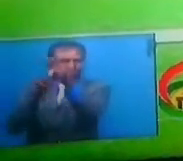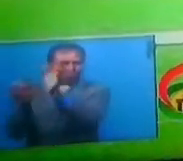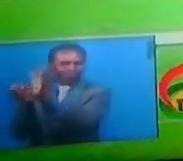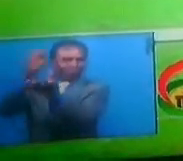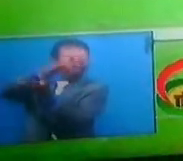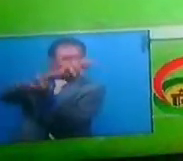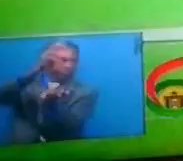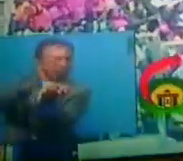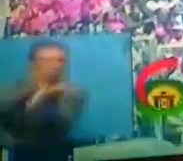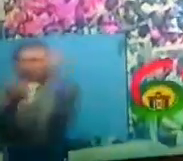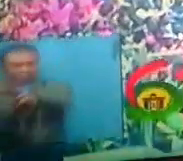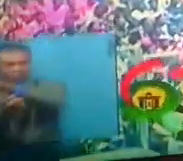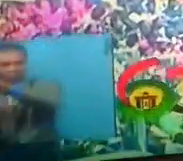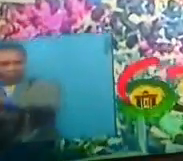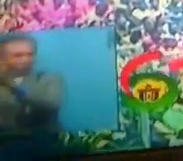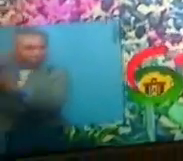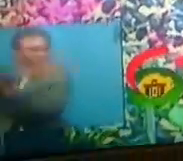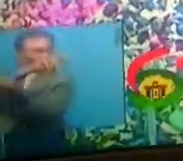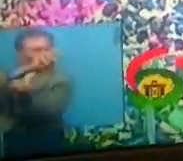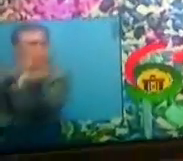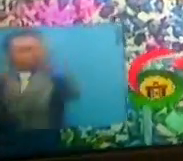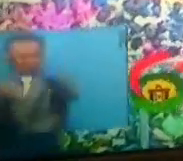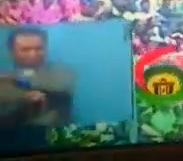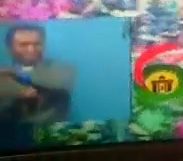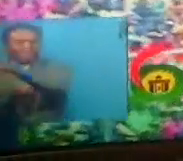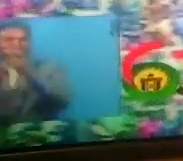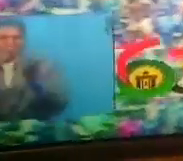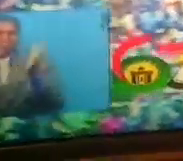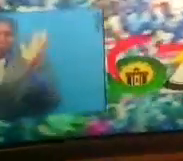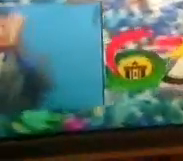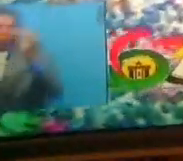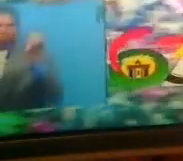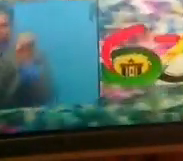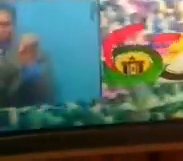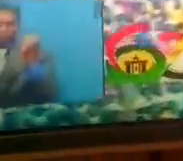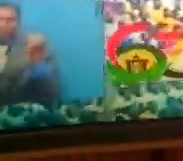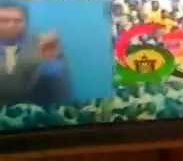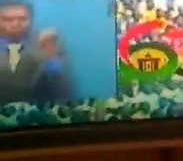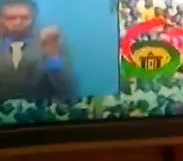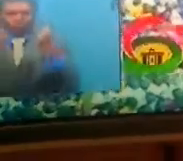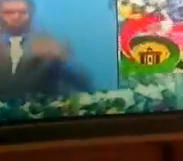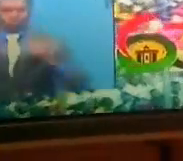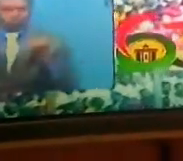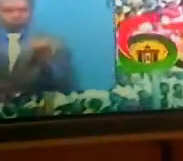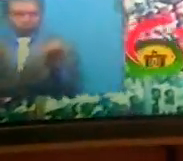level. Even though they are physical training instructors, they still needed to train.